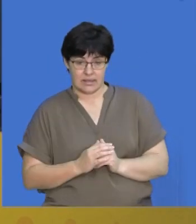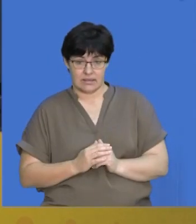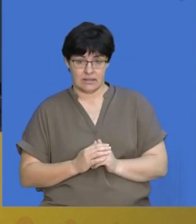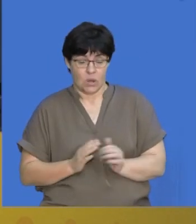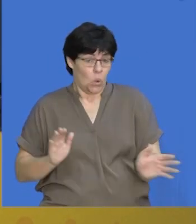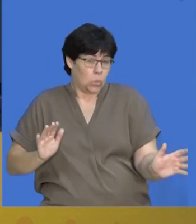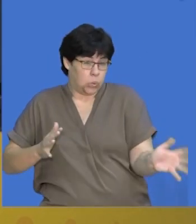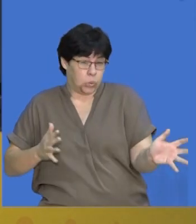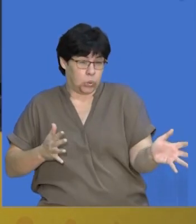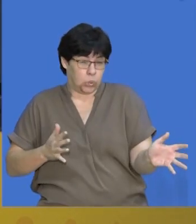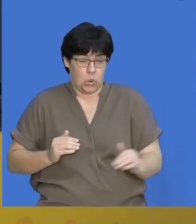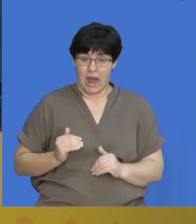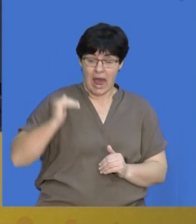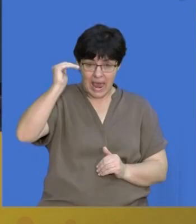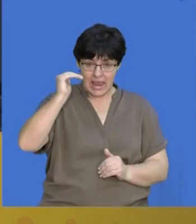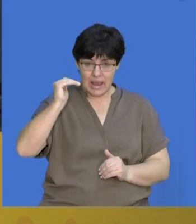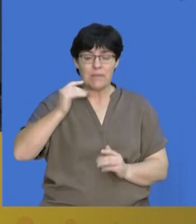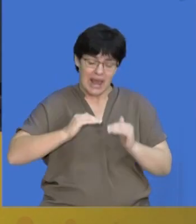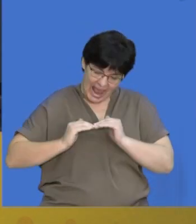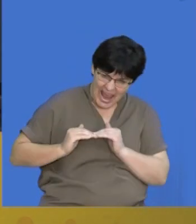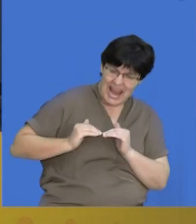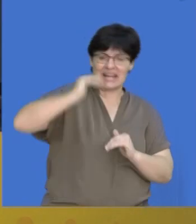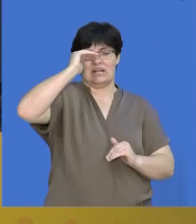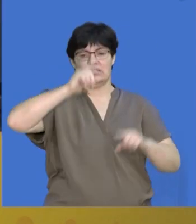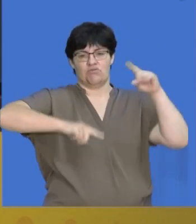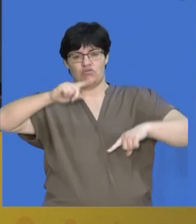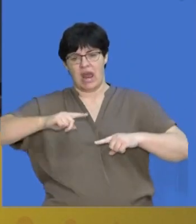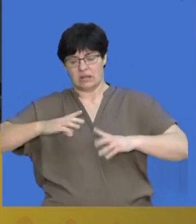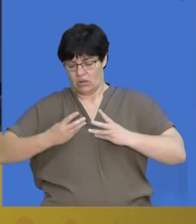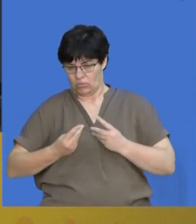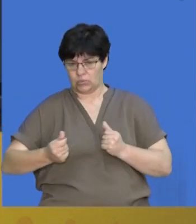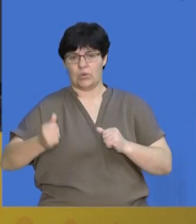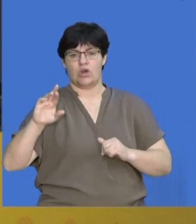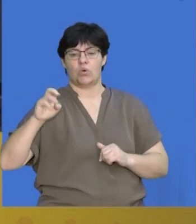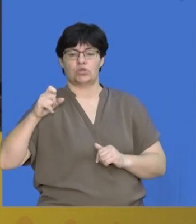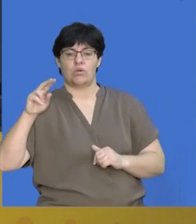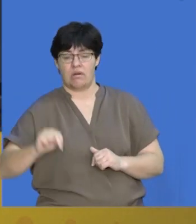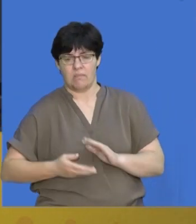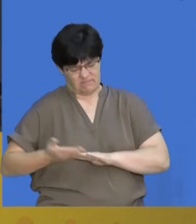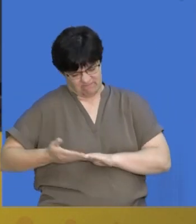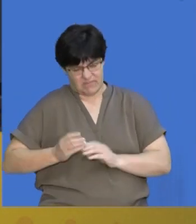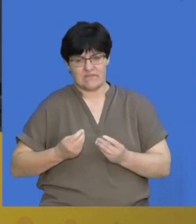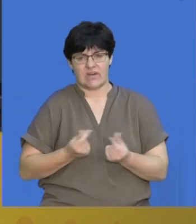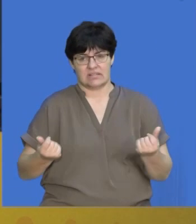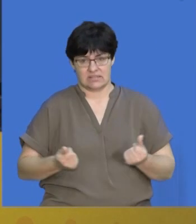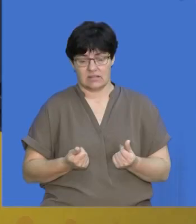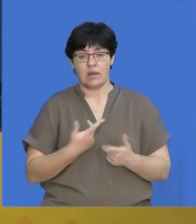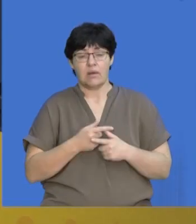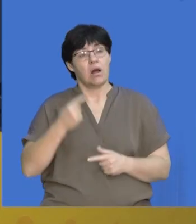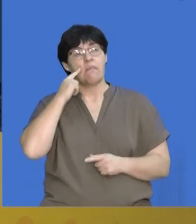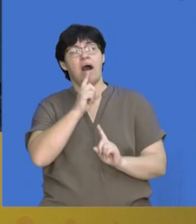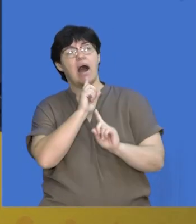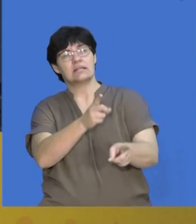wind speeds increases the rate. So in my paragraph, when I'm answering, I must be thinking about